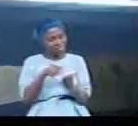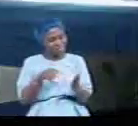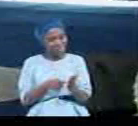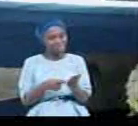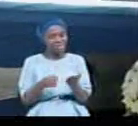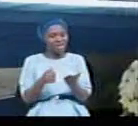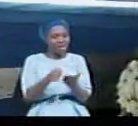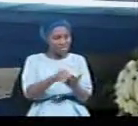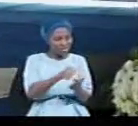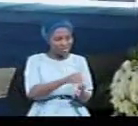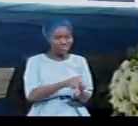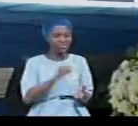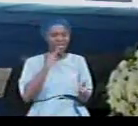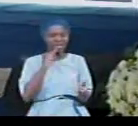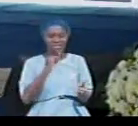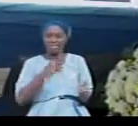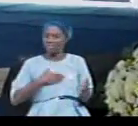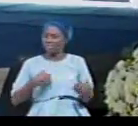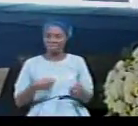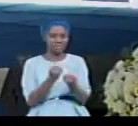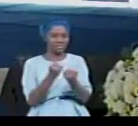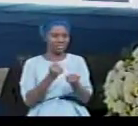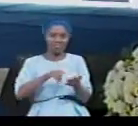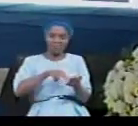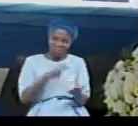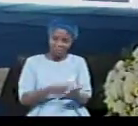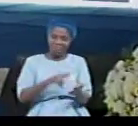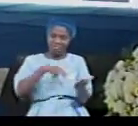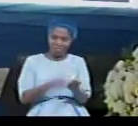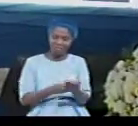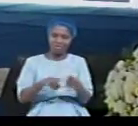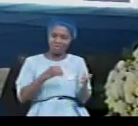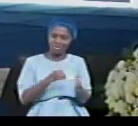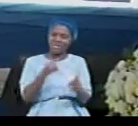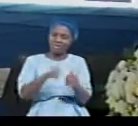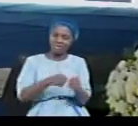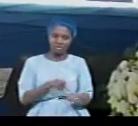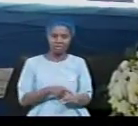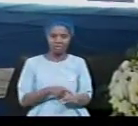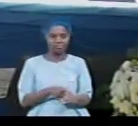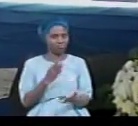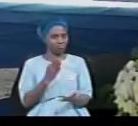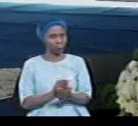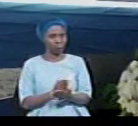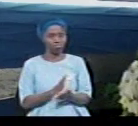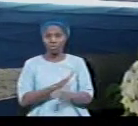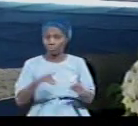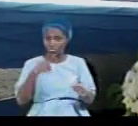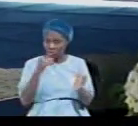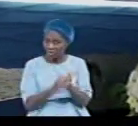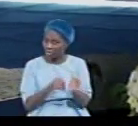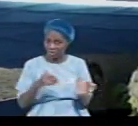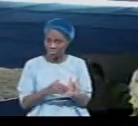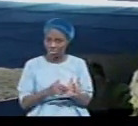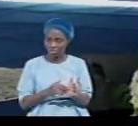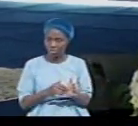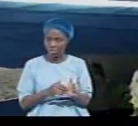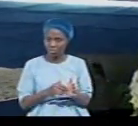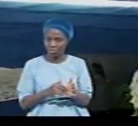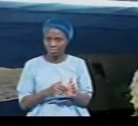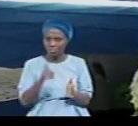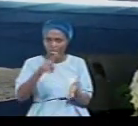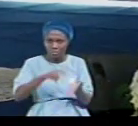the besetting sin. Don't say that again. Are you telling me that the blood of Jesus and